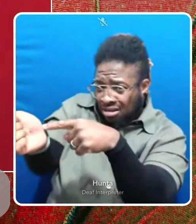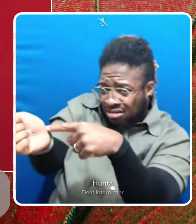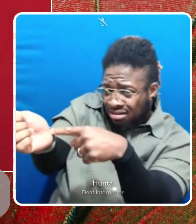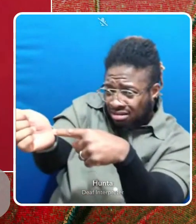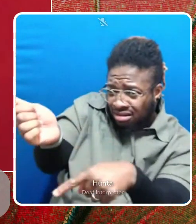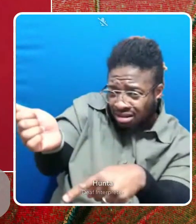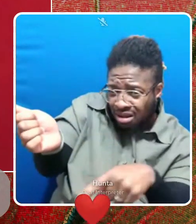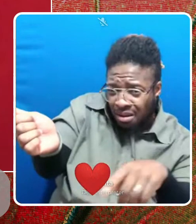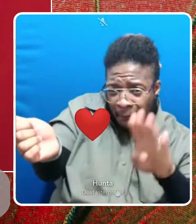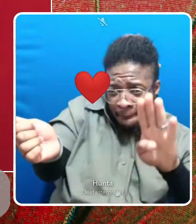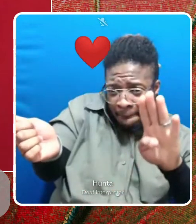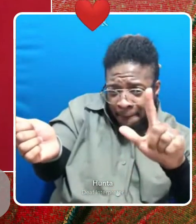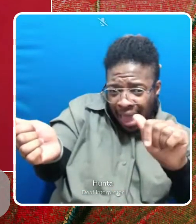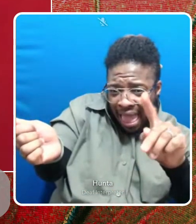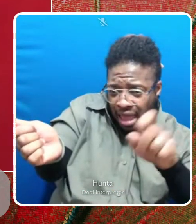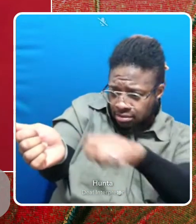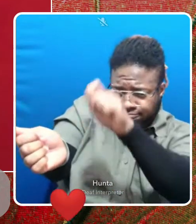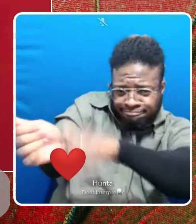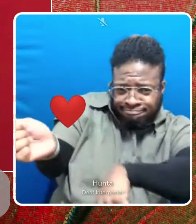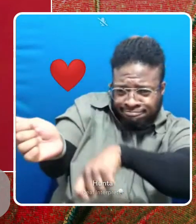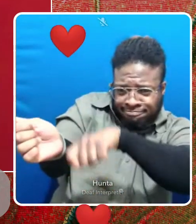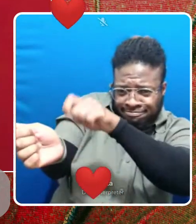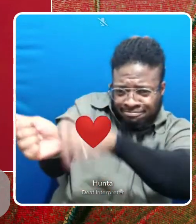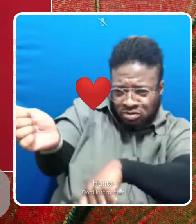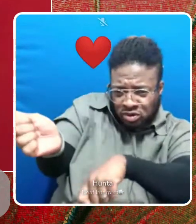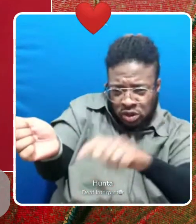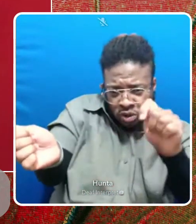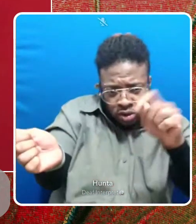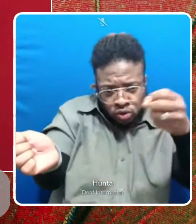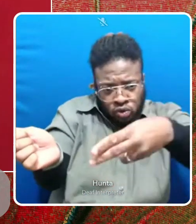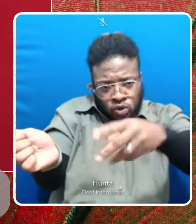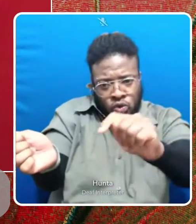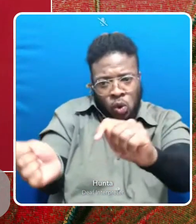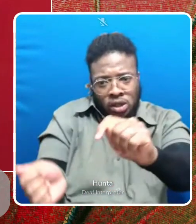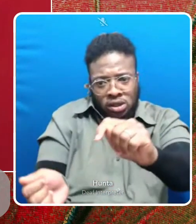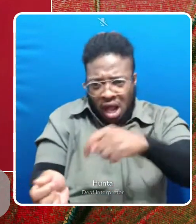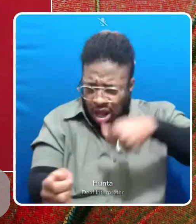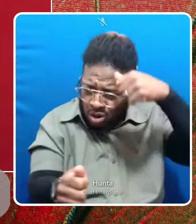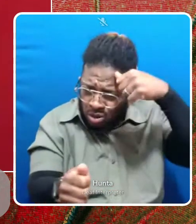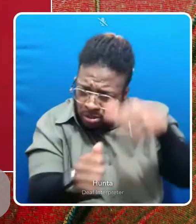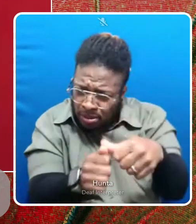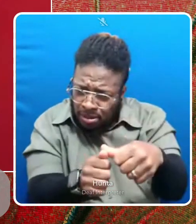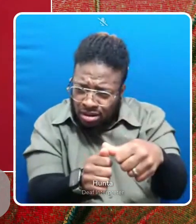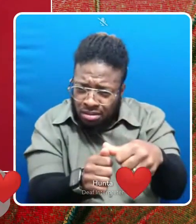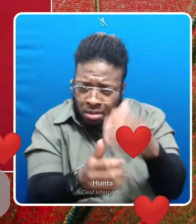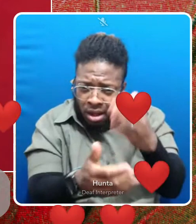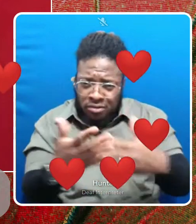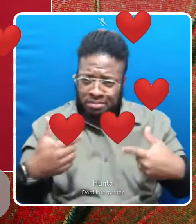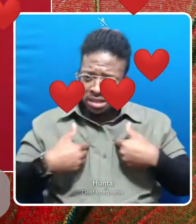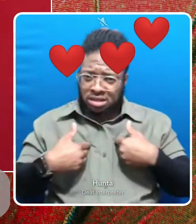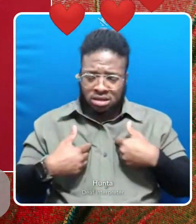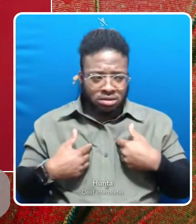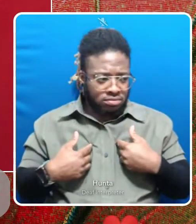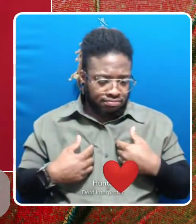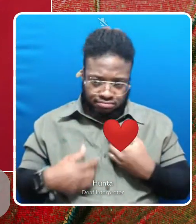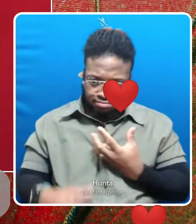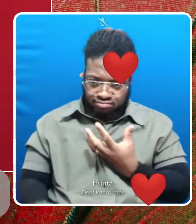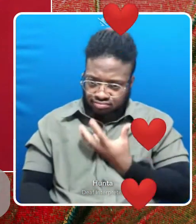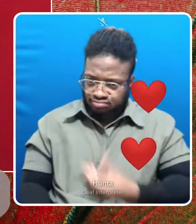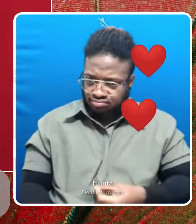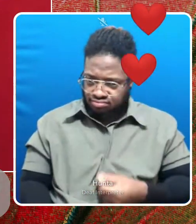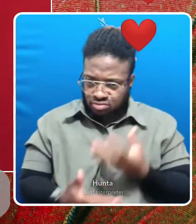being glad that that part of me was gone. I remember hugging myself. I don't remember why.